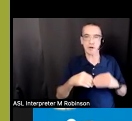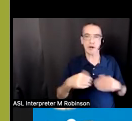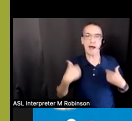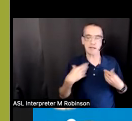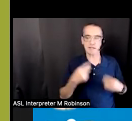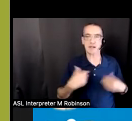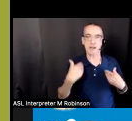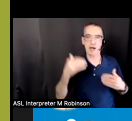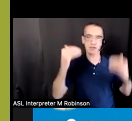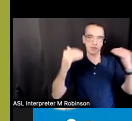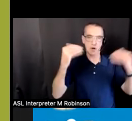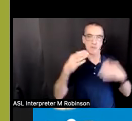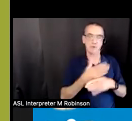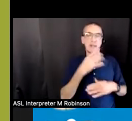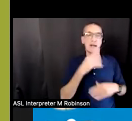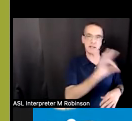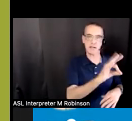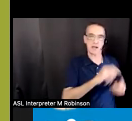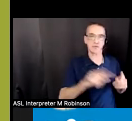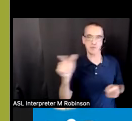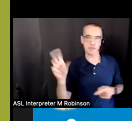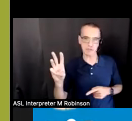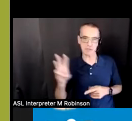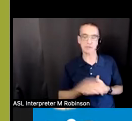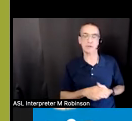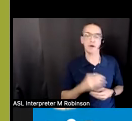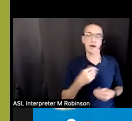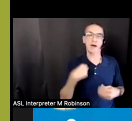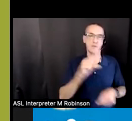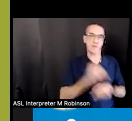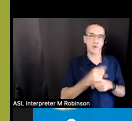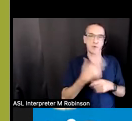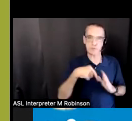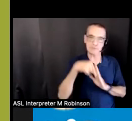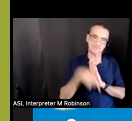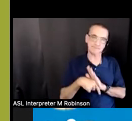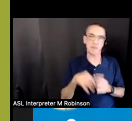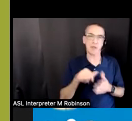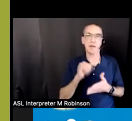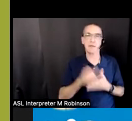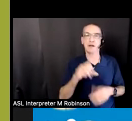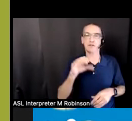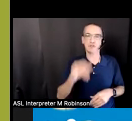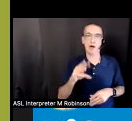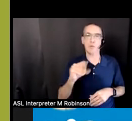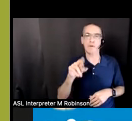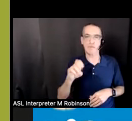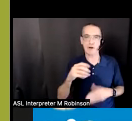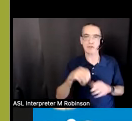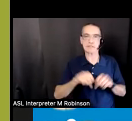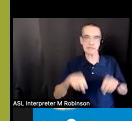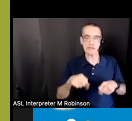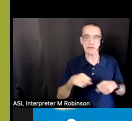and young adults between the ages of 9 to 26, and have worked extensively in the child welfare system, the juvenile